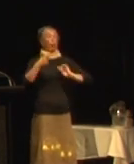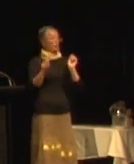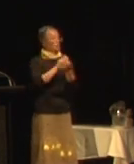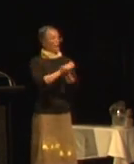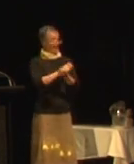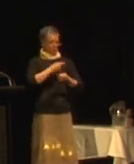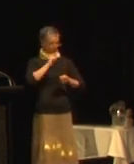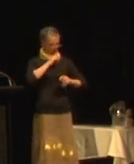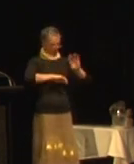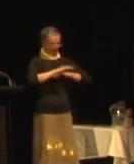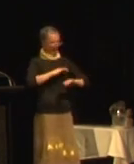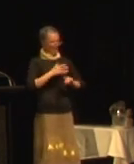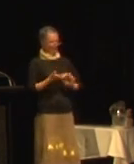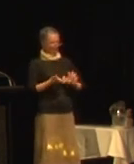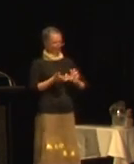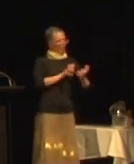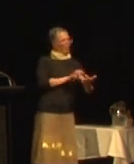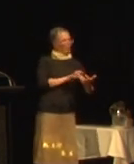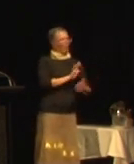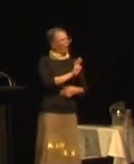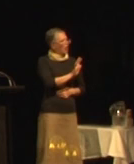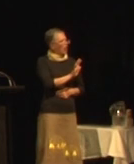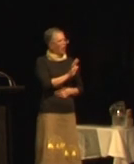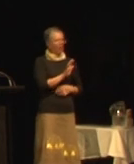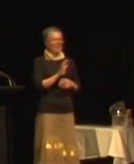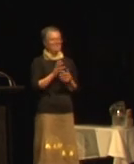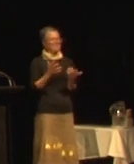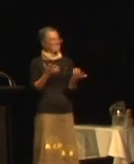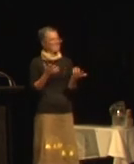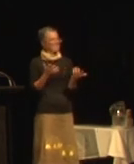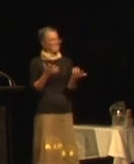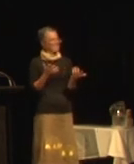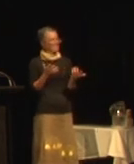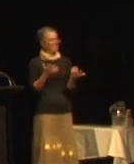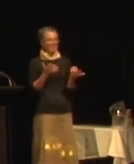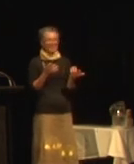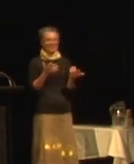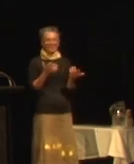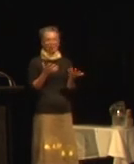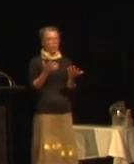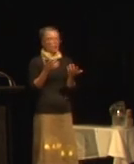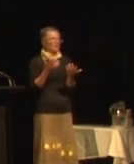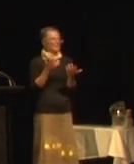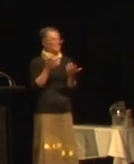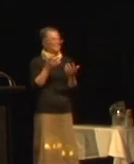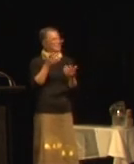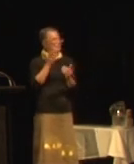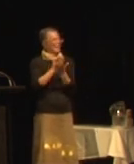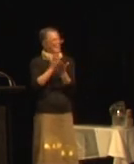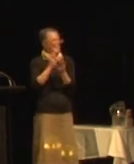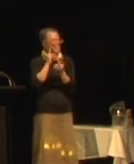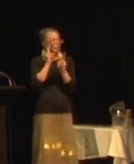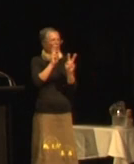that they act in the world. There also aren't a lot of stories about times that that's really happened in our industry.